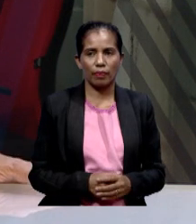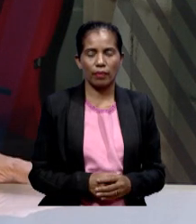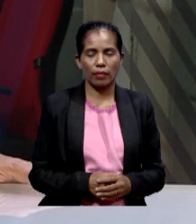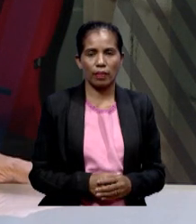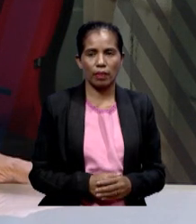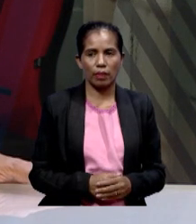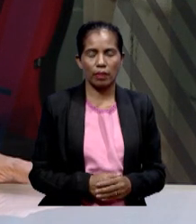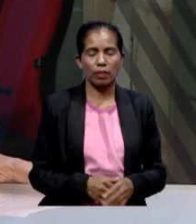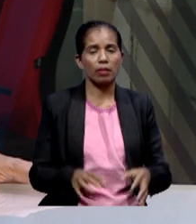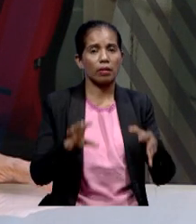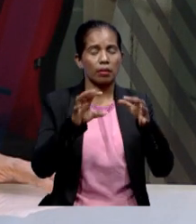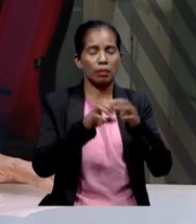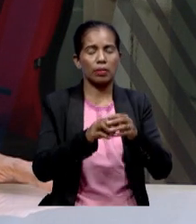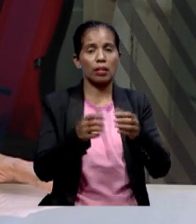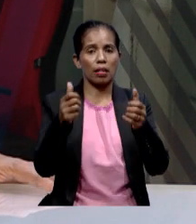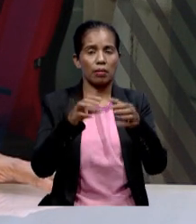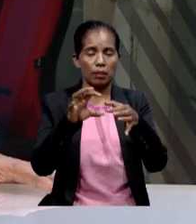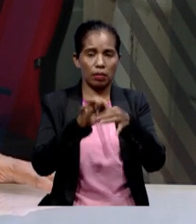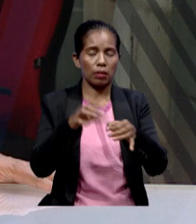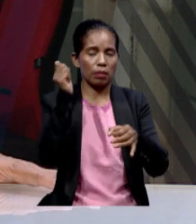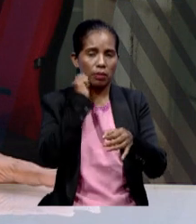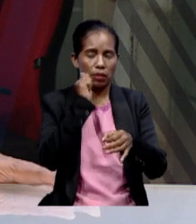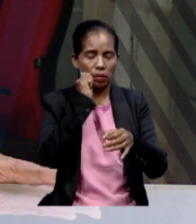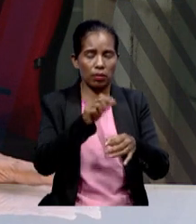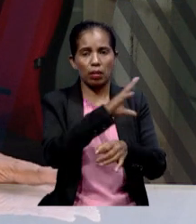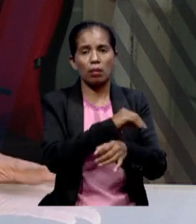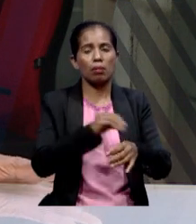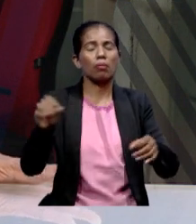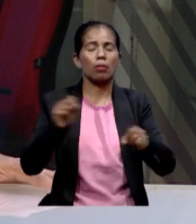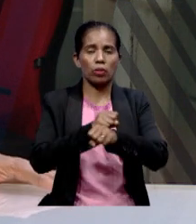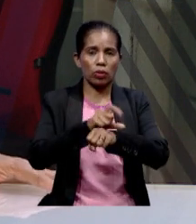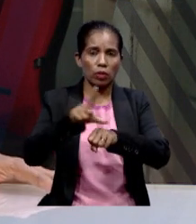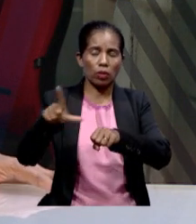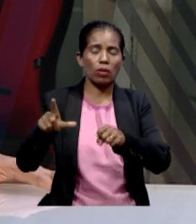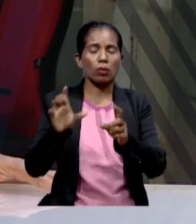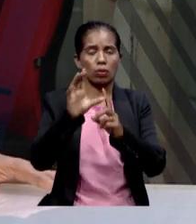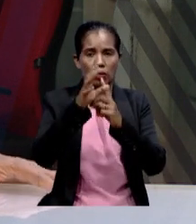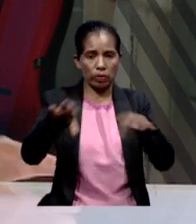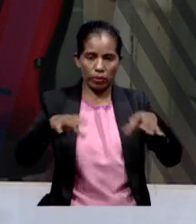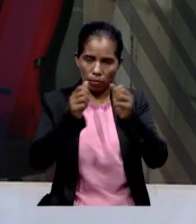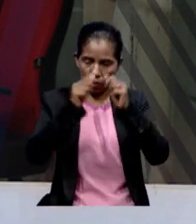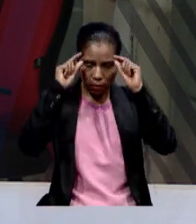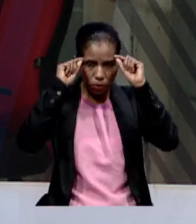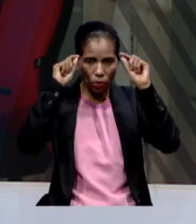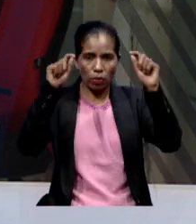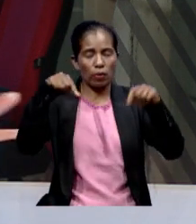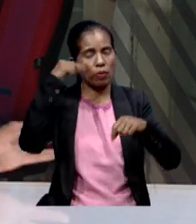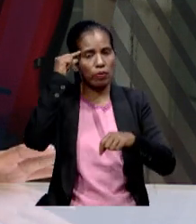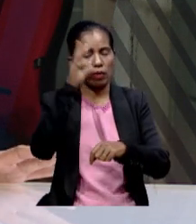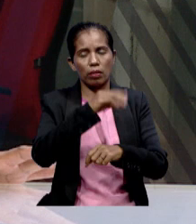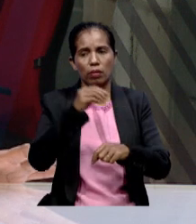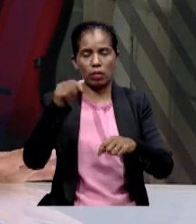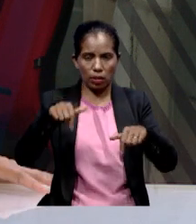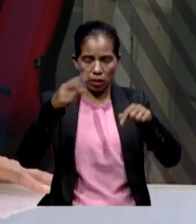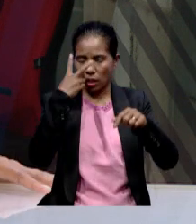Delegasaun Misaun Exploratoriu ASEAN, ba Komunidade Pilár Sósiu Kulturál, se servisu hamutuk Governu, hodi aselera aplikasaun avaliasaun